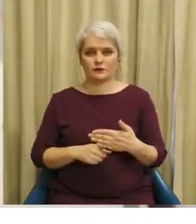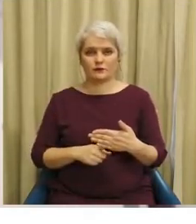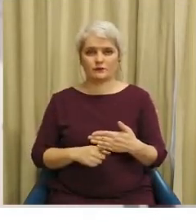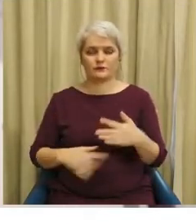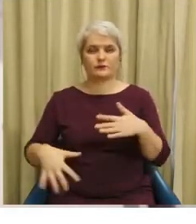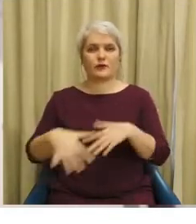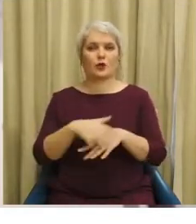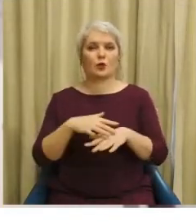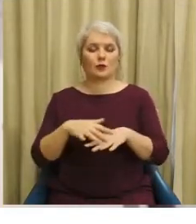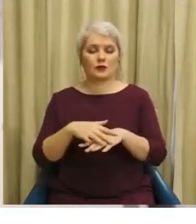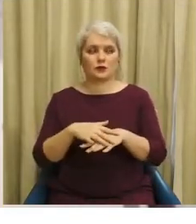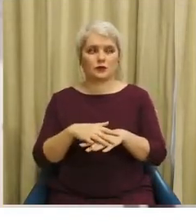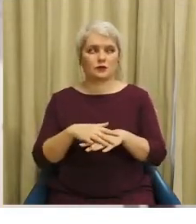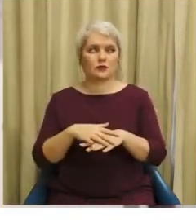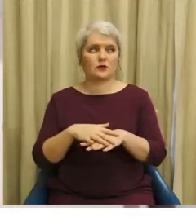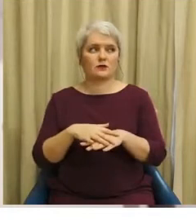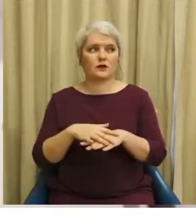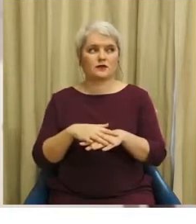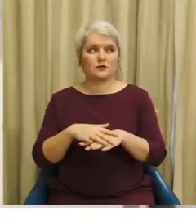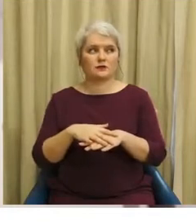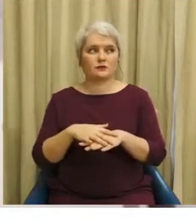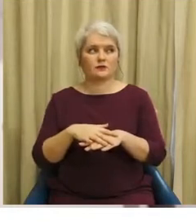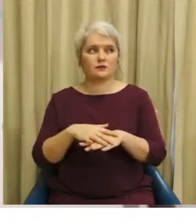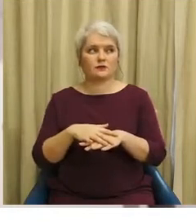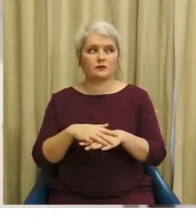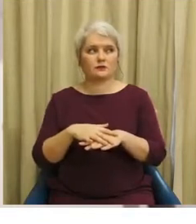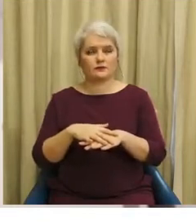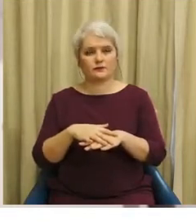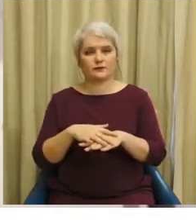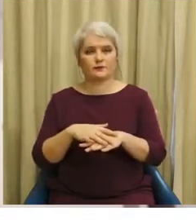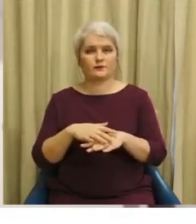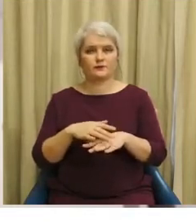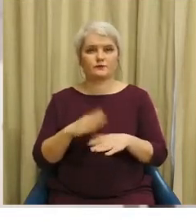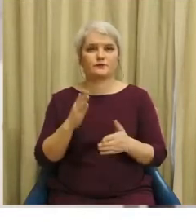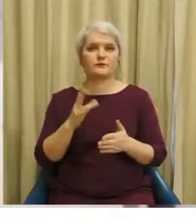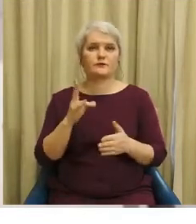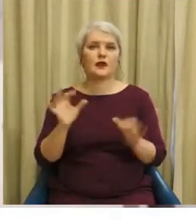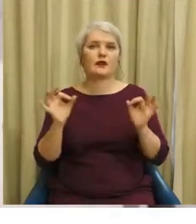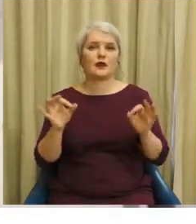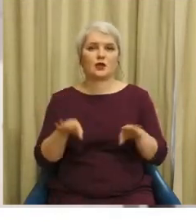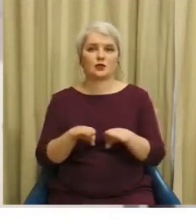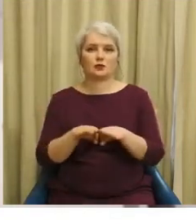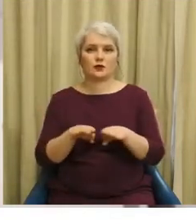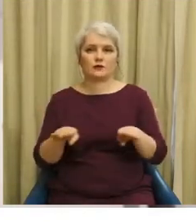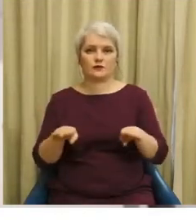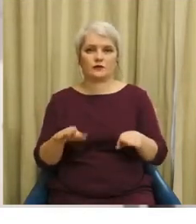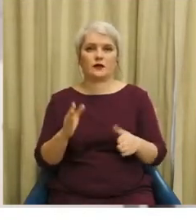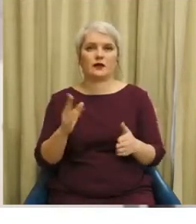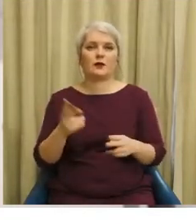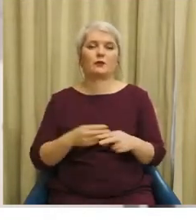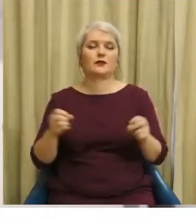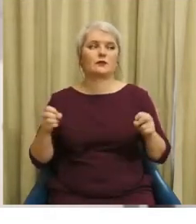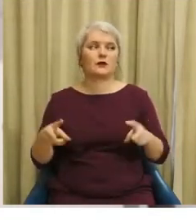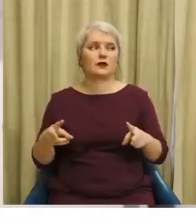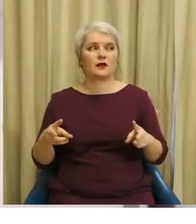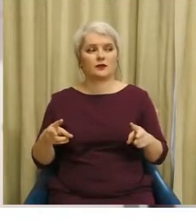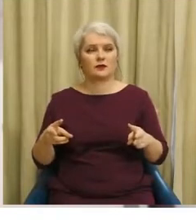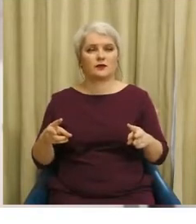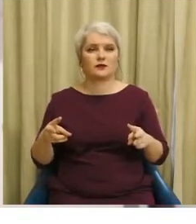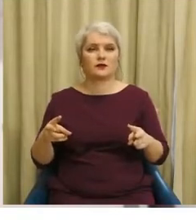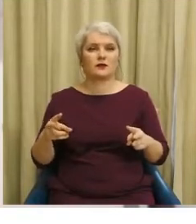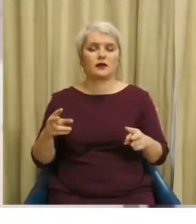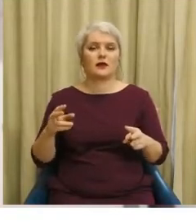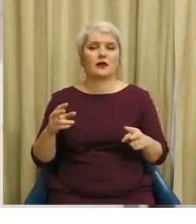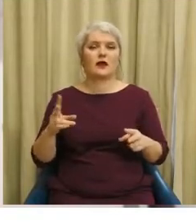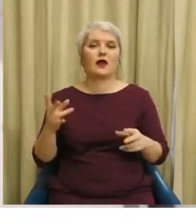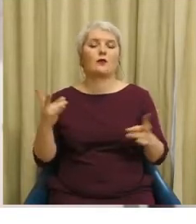with digital security, and it's not always possible to do online. So this is a huge challenge. And also in Ukraine, I can